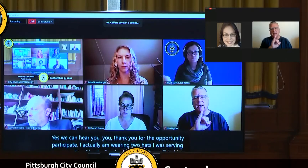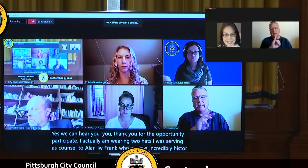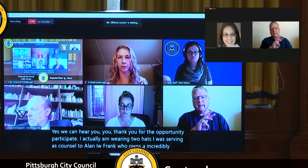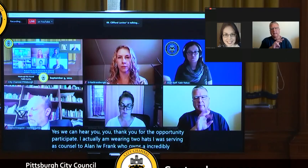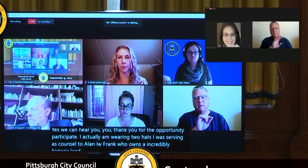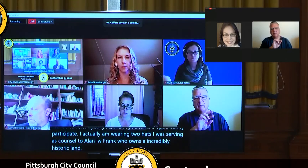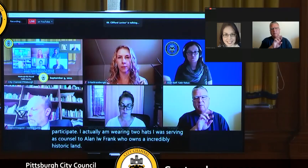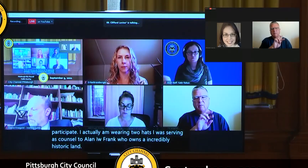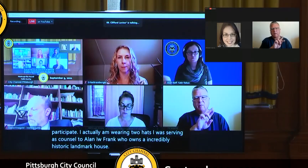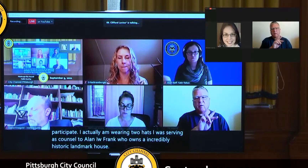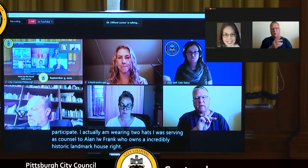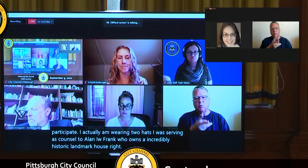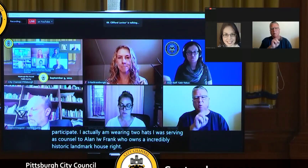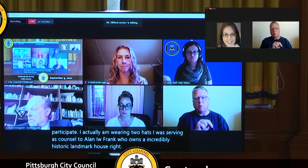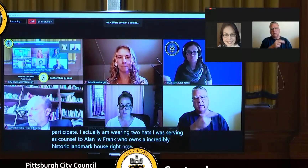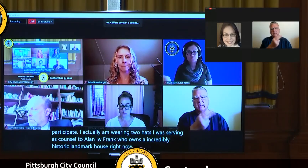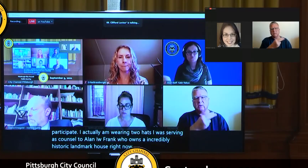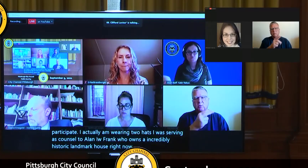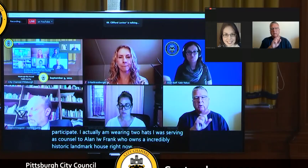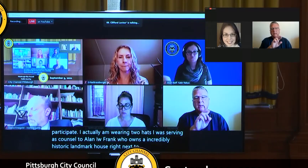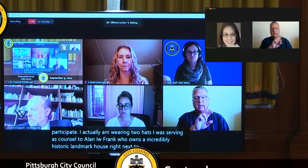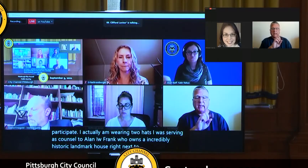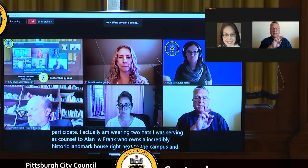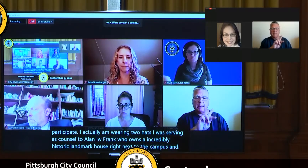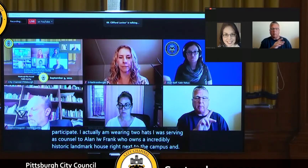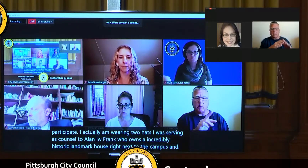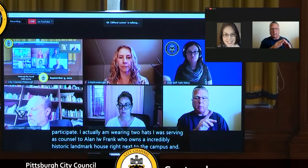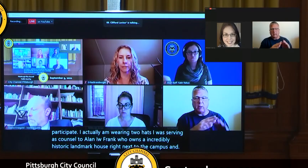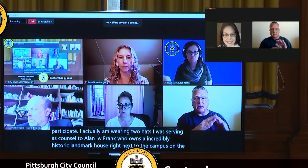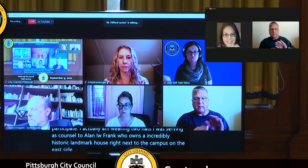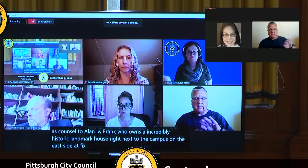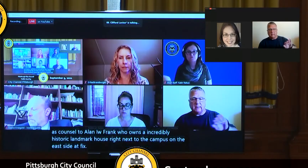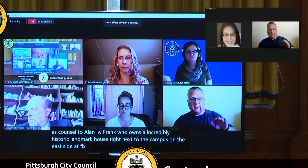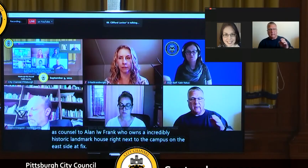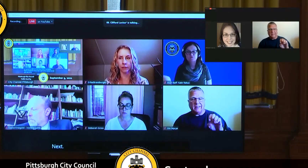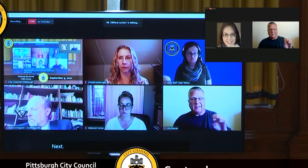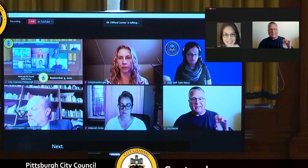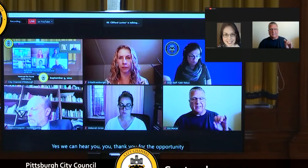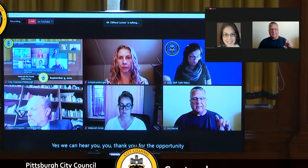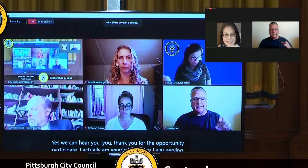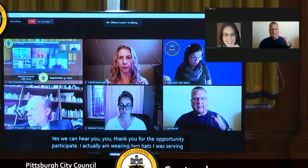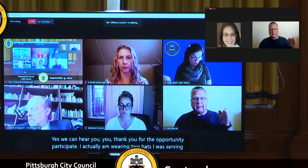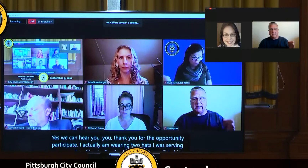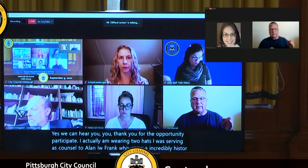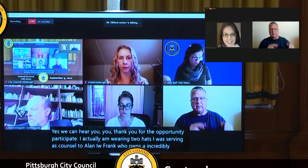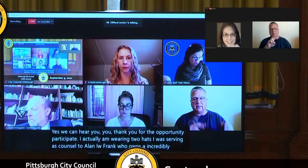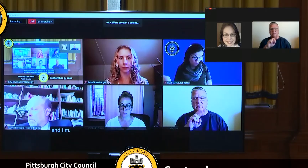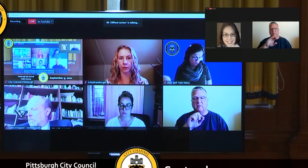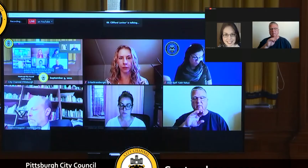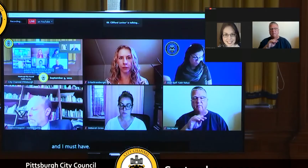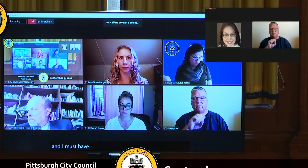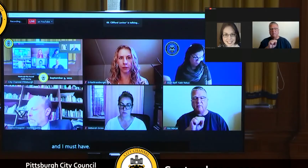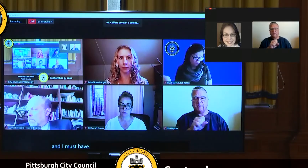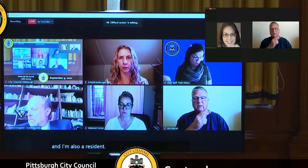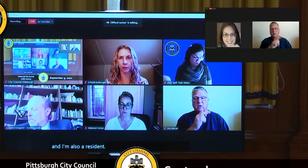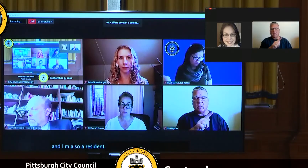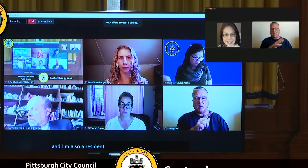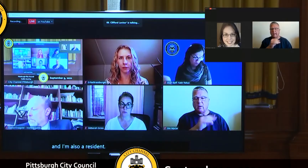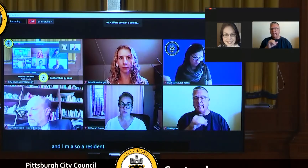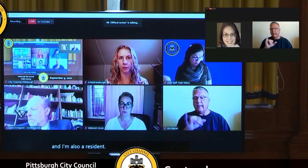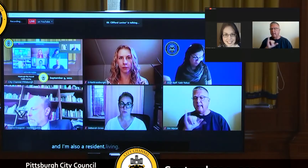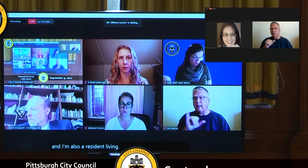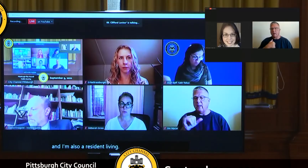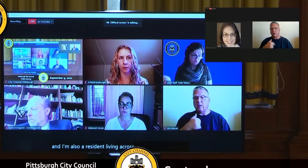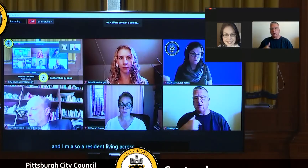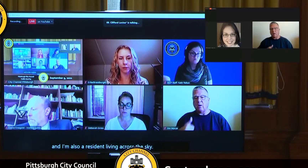landmark house right next to the campus on the east side at next to Fix Hall. And I'm also a resident living across